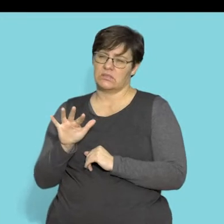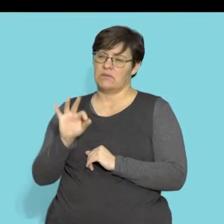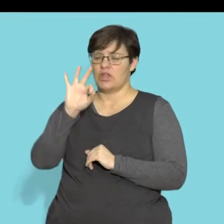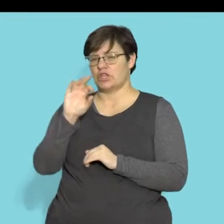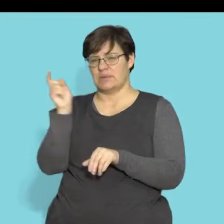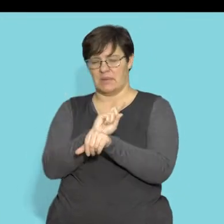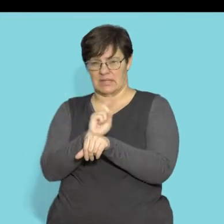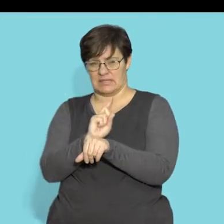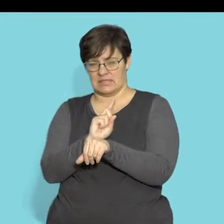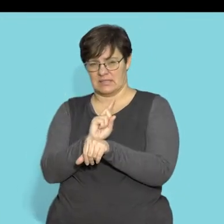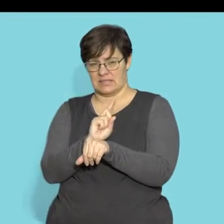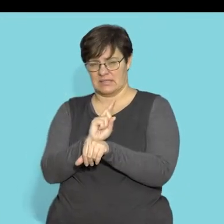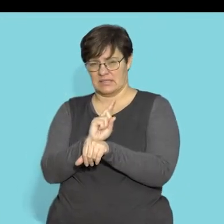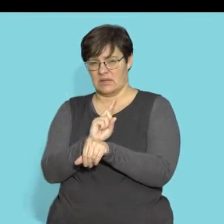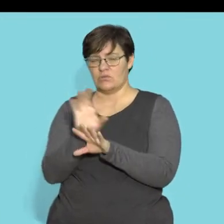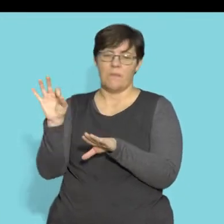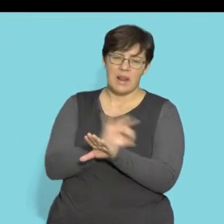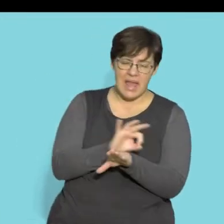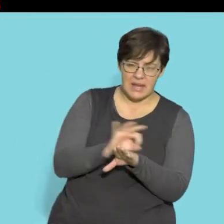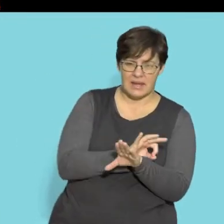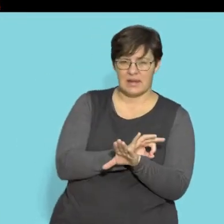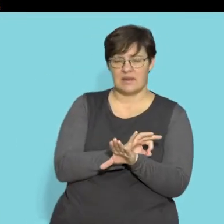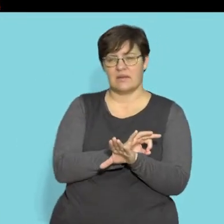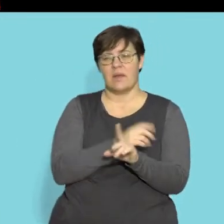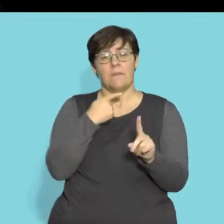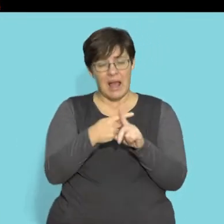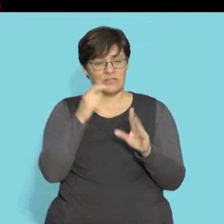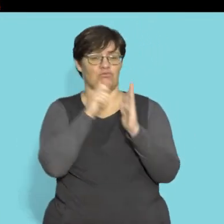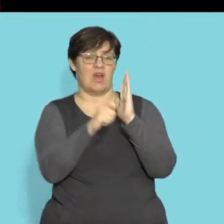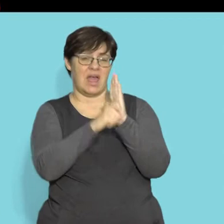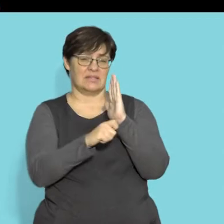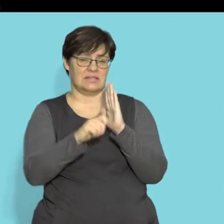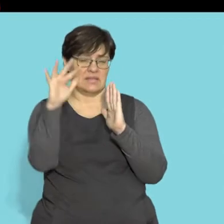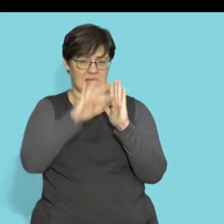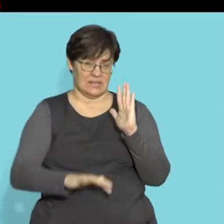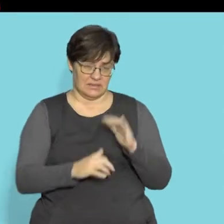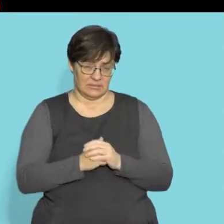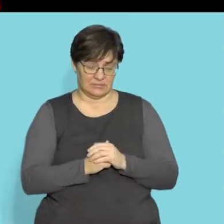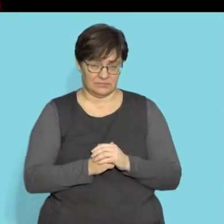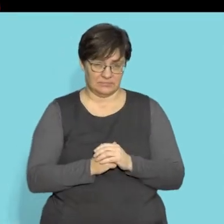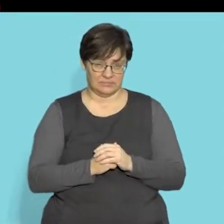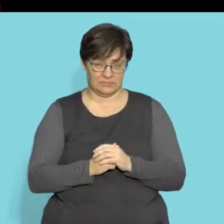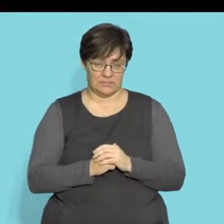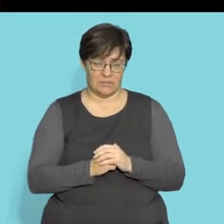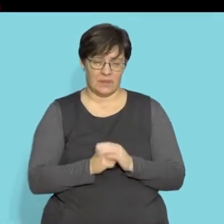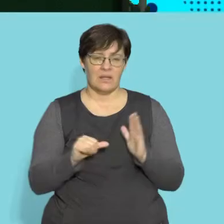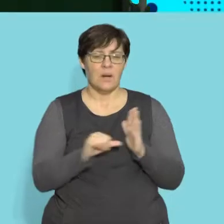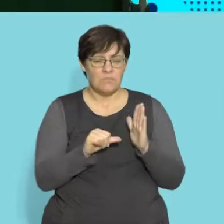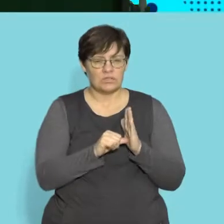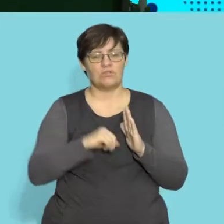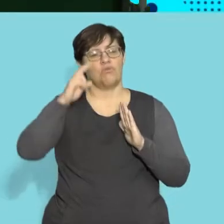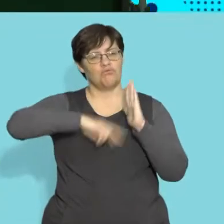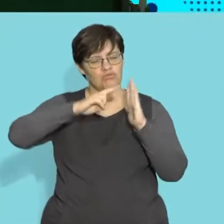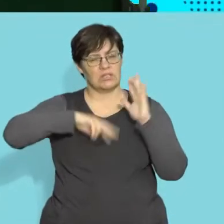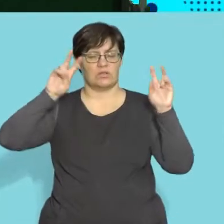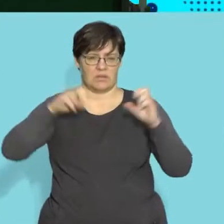approximately around 30 minutes to be able to plan as well as write this essay. So as I said, it's important